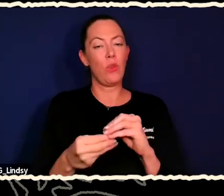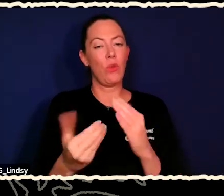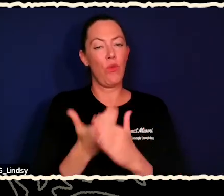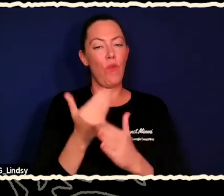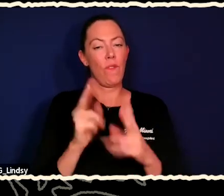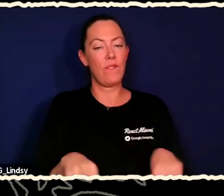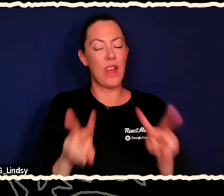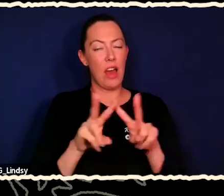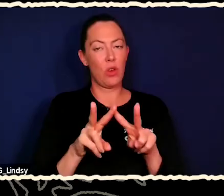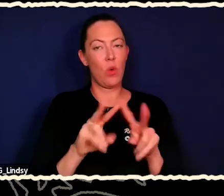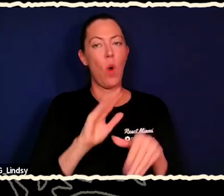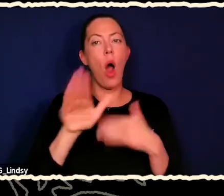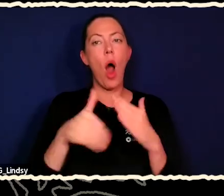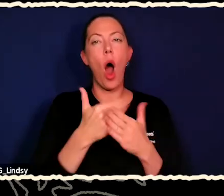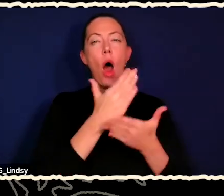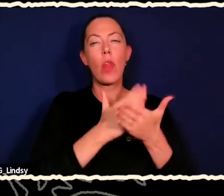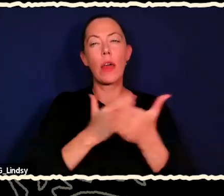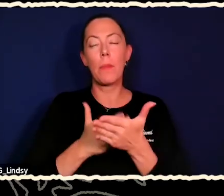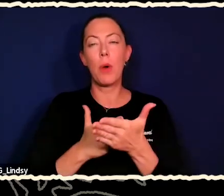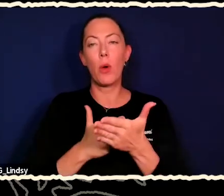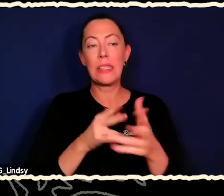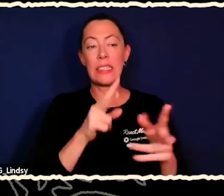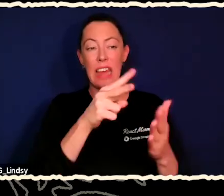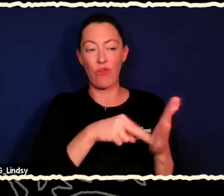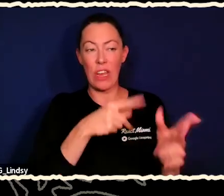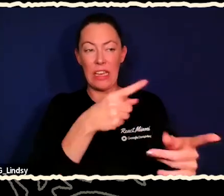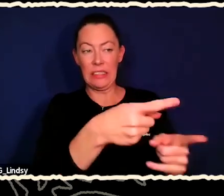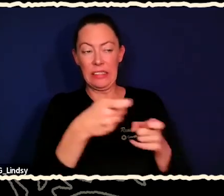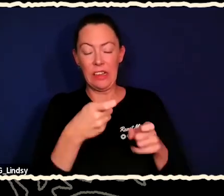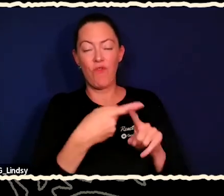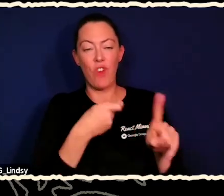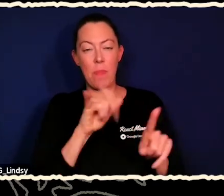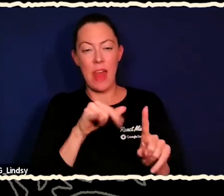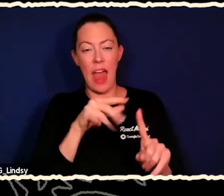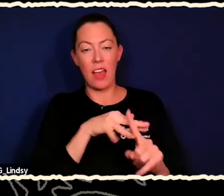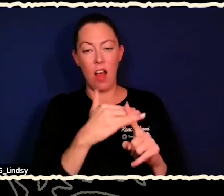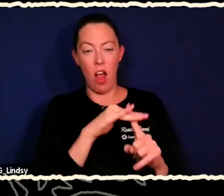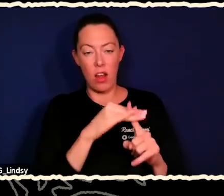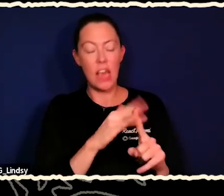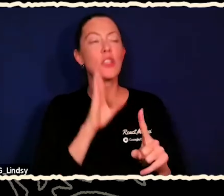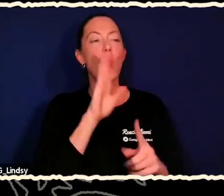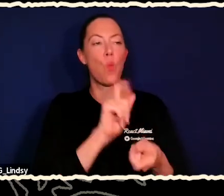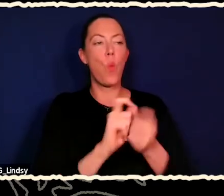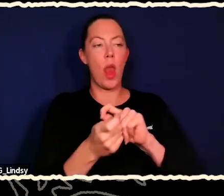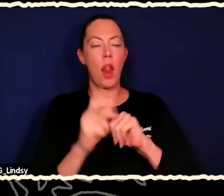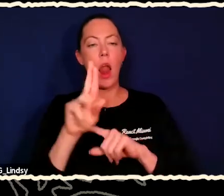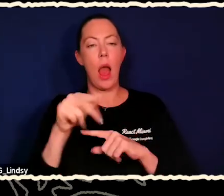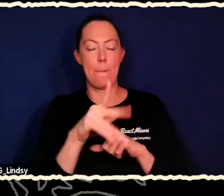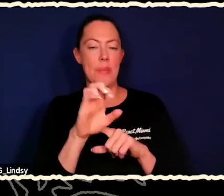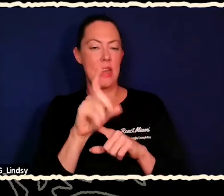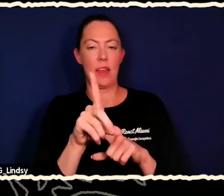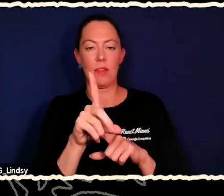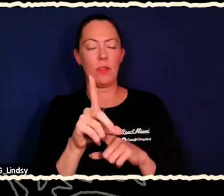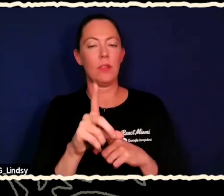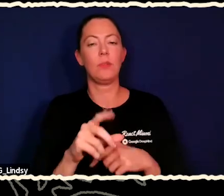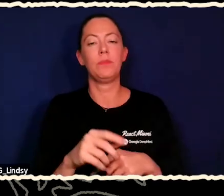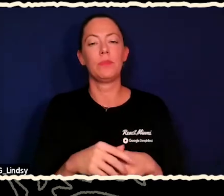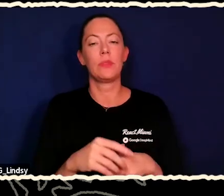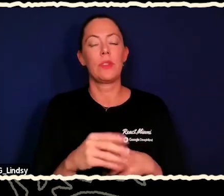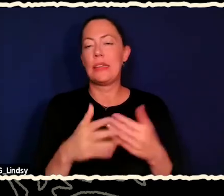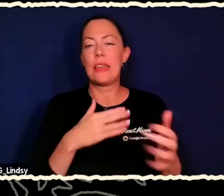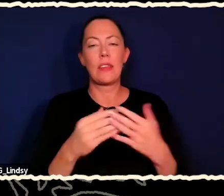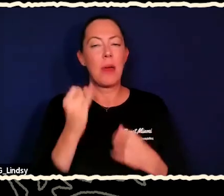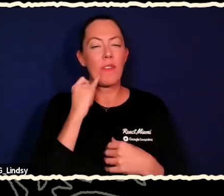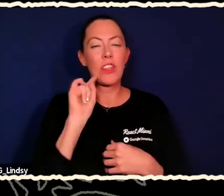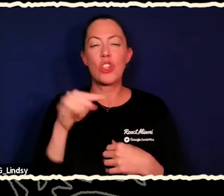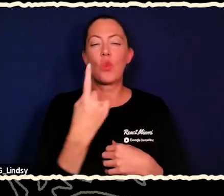all the components that read from that context will update, even if they only cared about 1 or 2 fields in